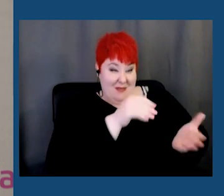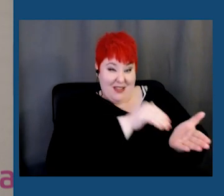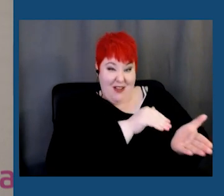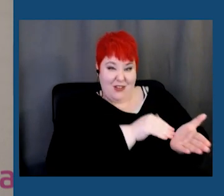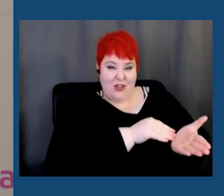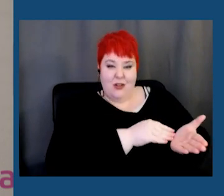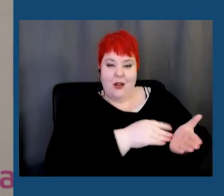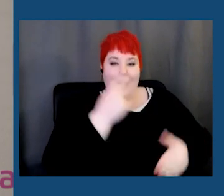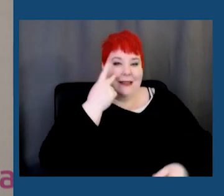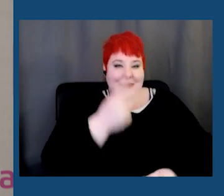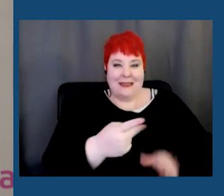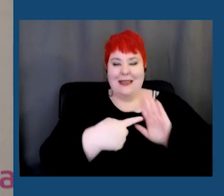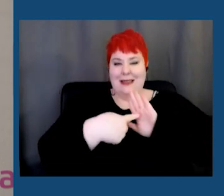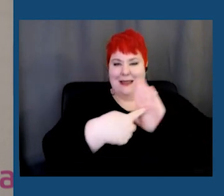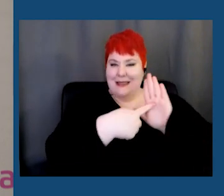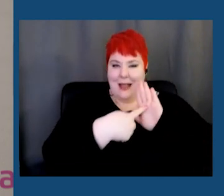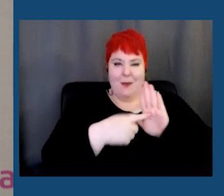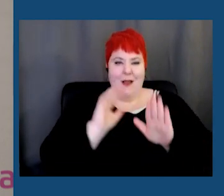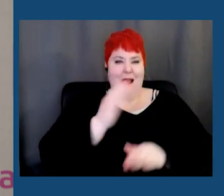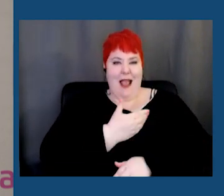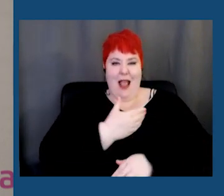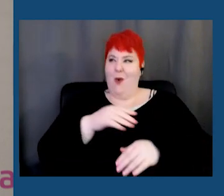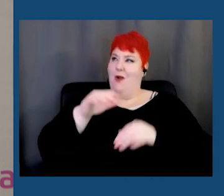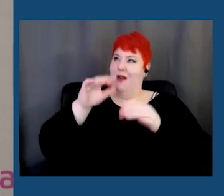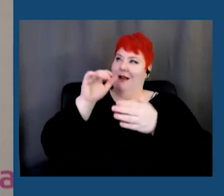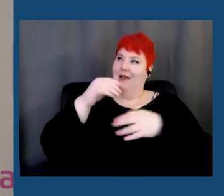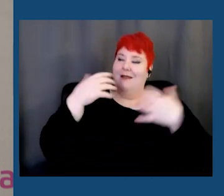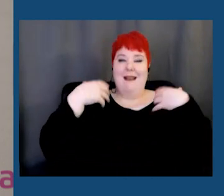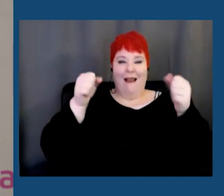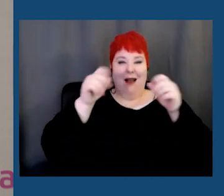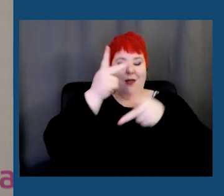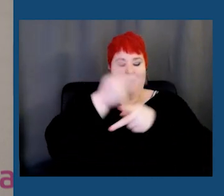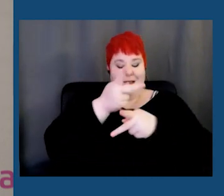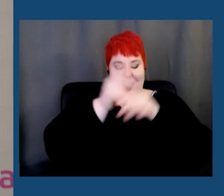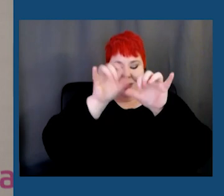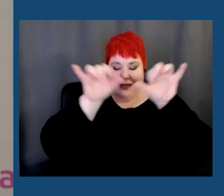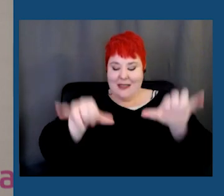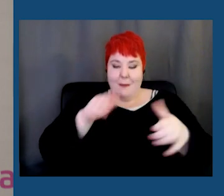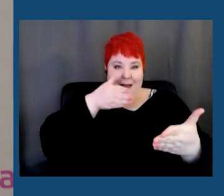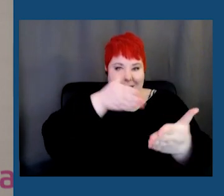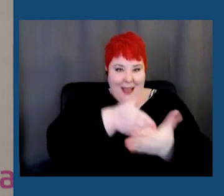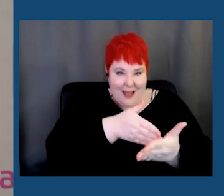system is structured against the interests of primary care and abortion patients.